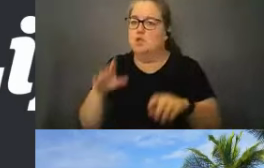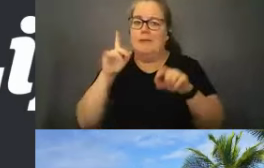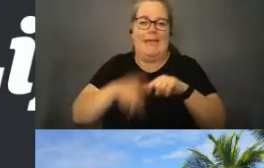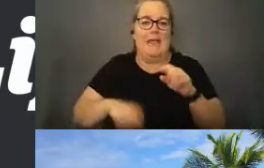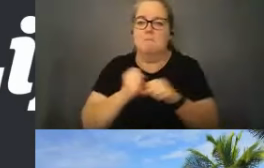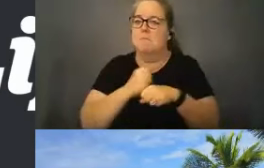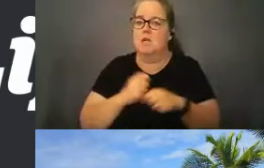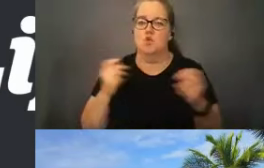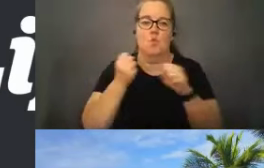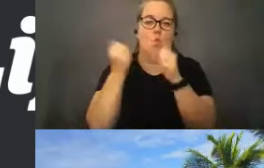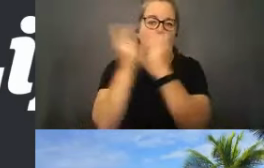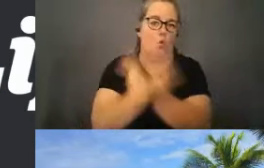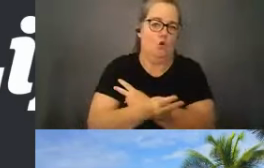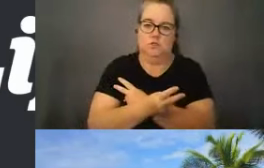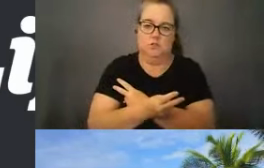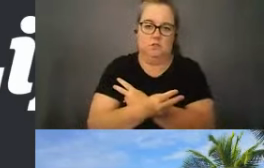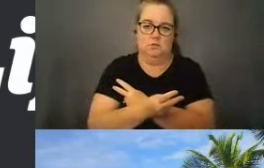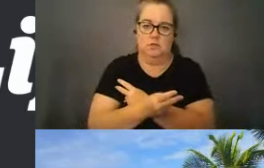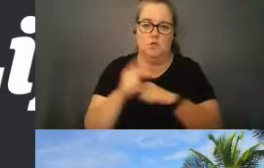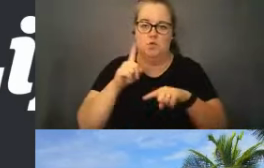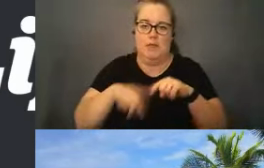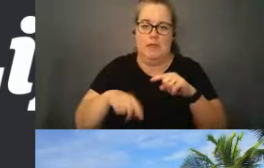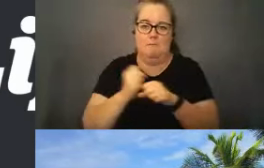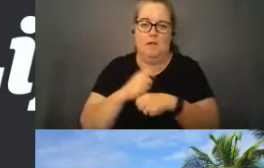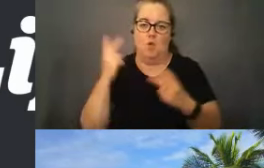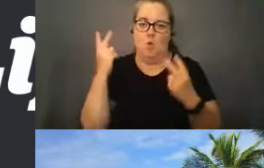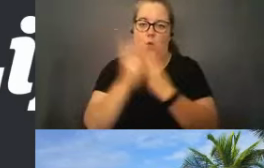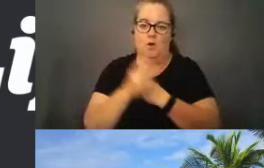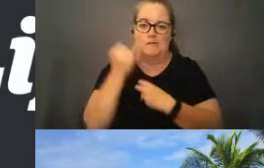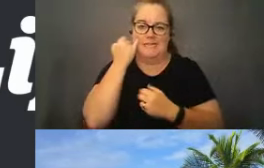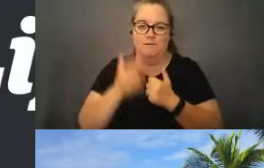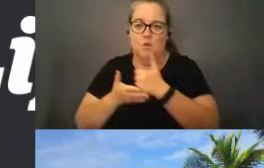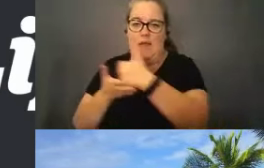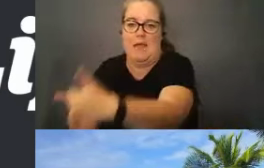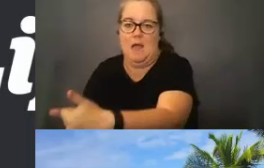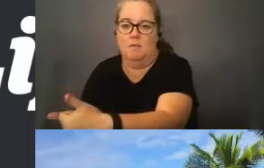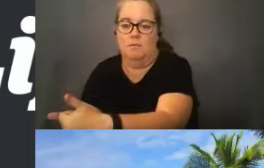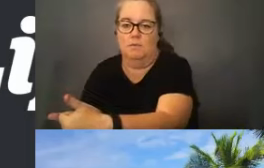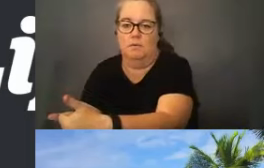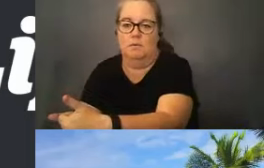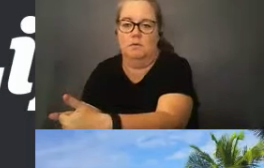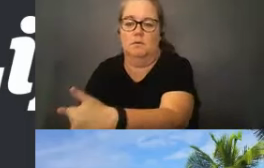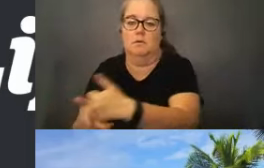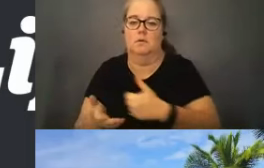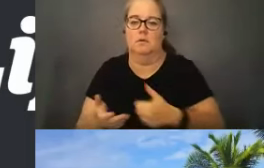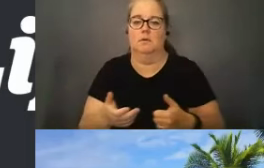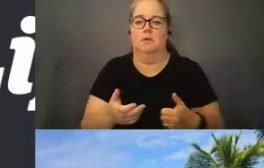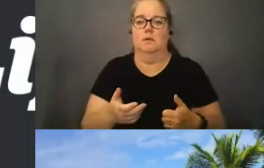You can't hurt them any further than that. Good morning. Thank you for calling Bridges for the Deaf and Hard of Hearing. This is